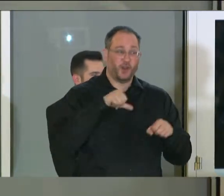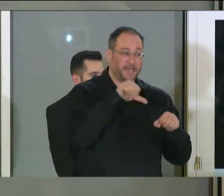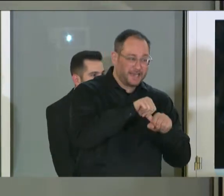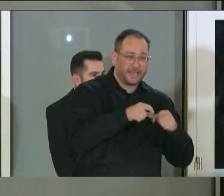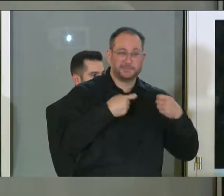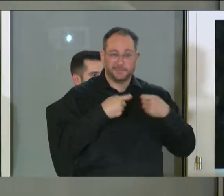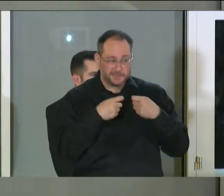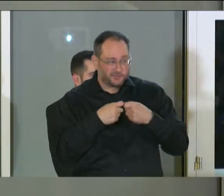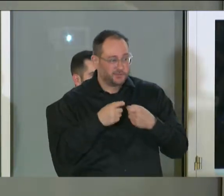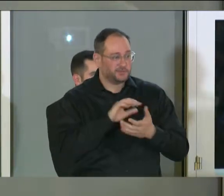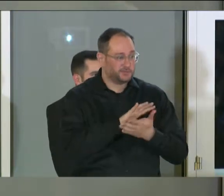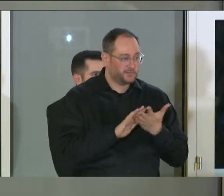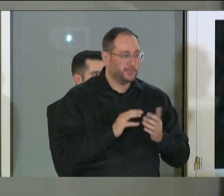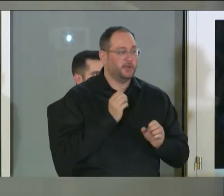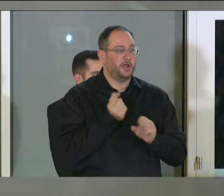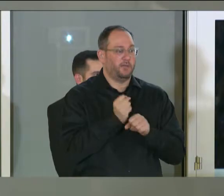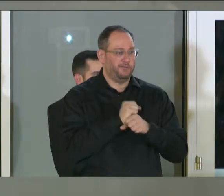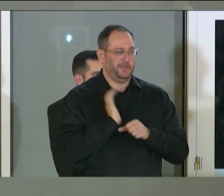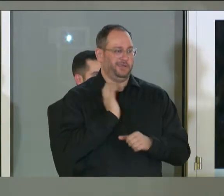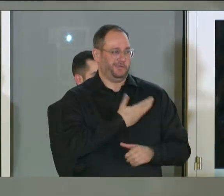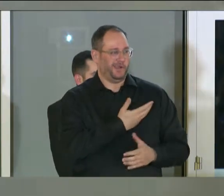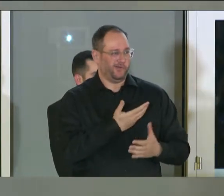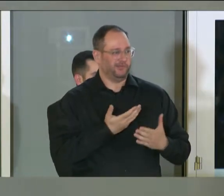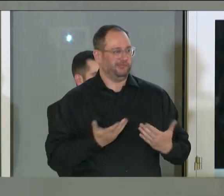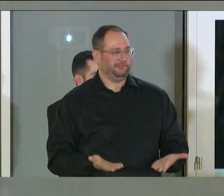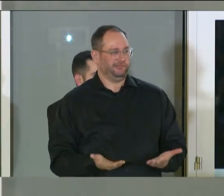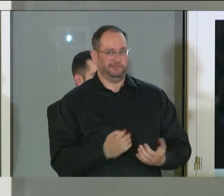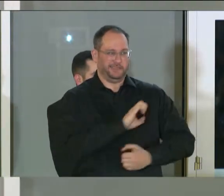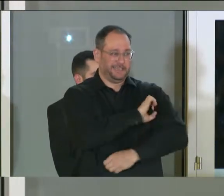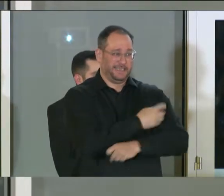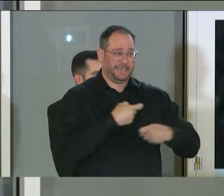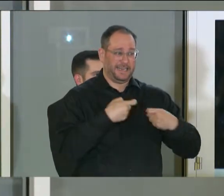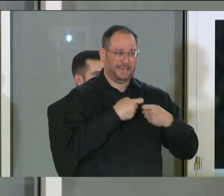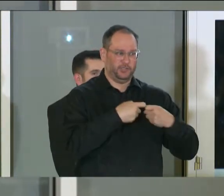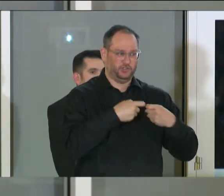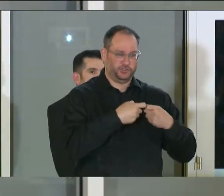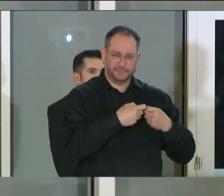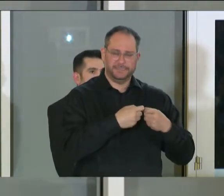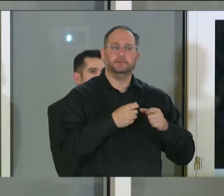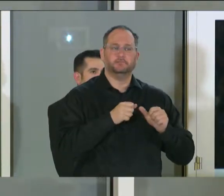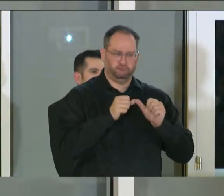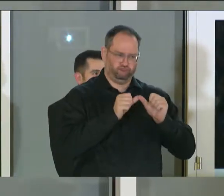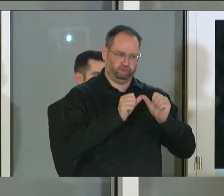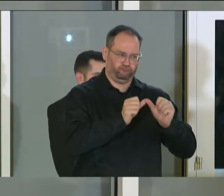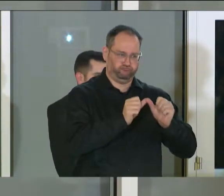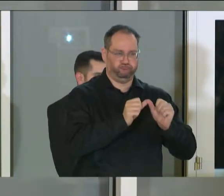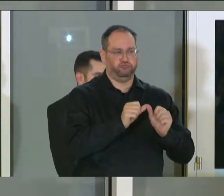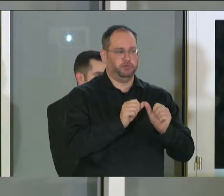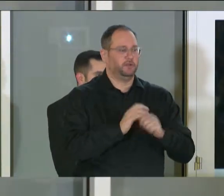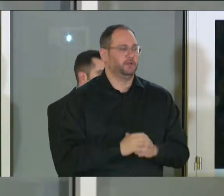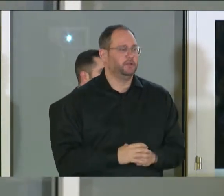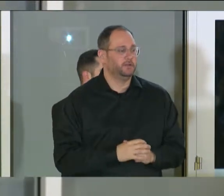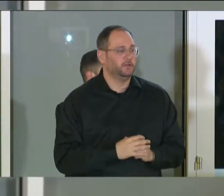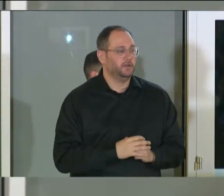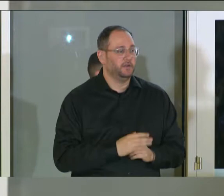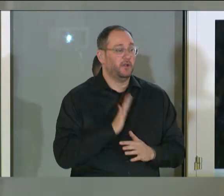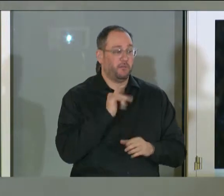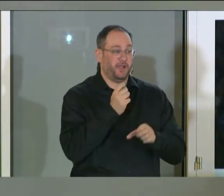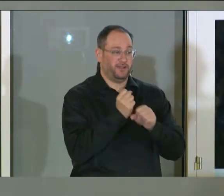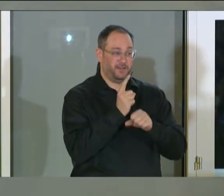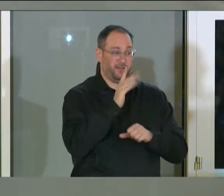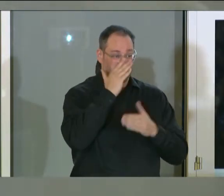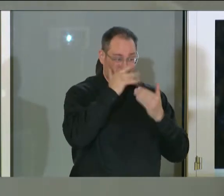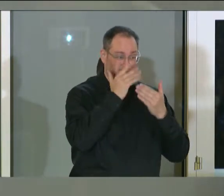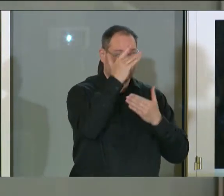by 2032. It is a hell of a goal. It is something that is aggressive and big, but something that